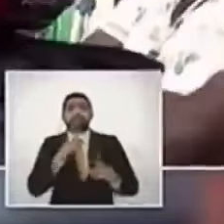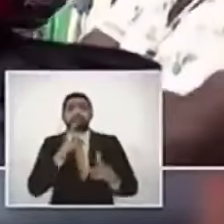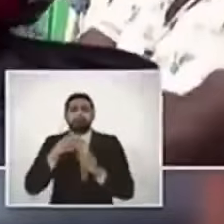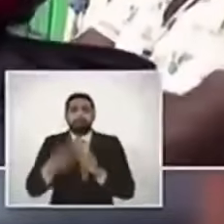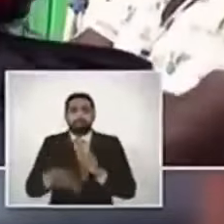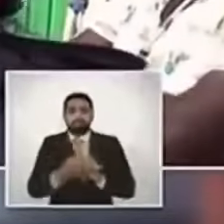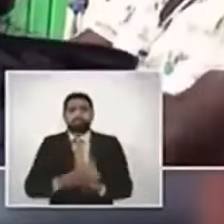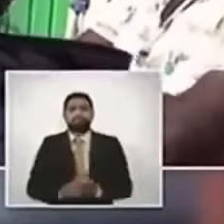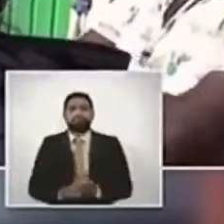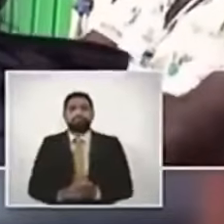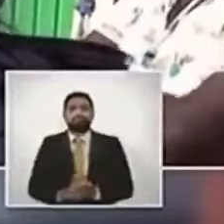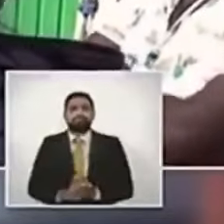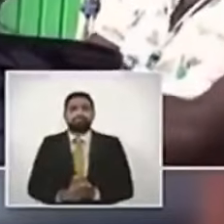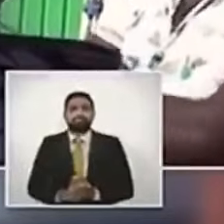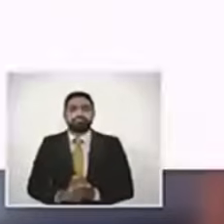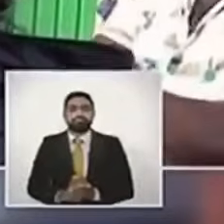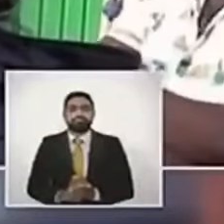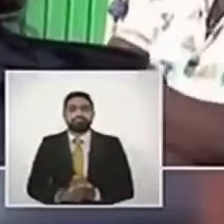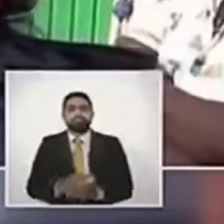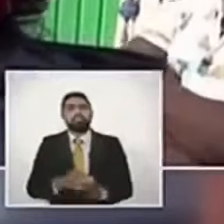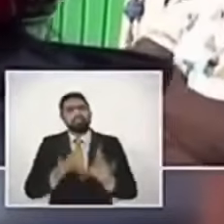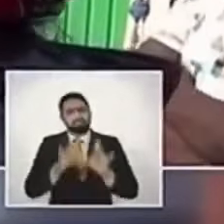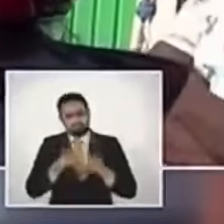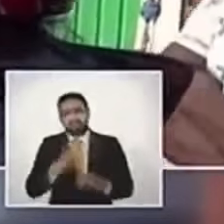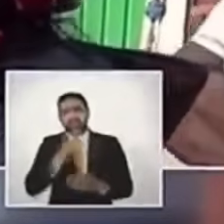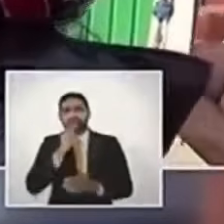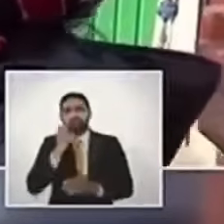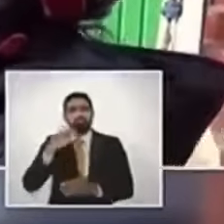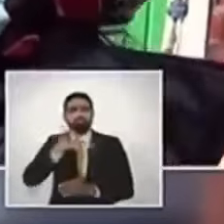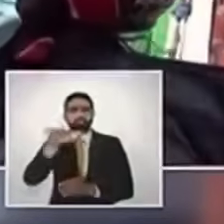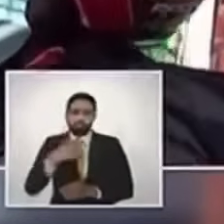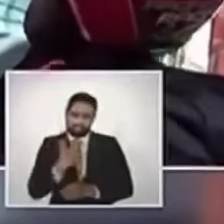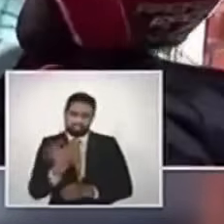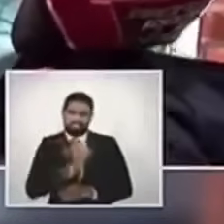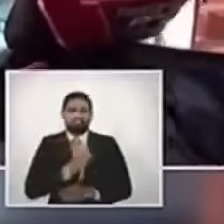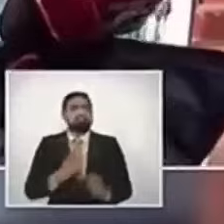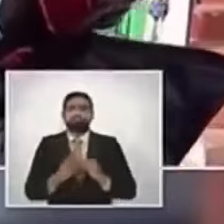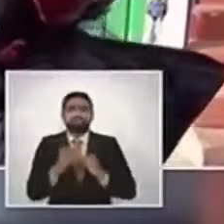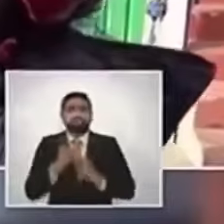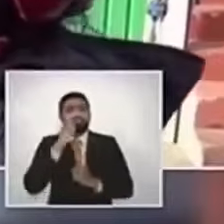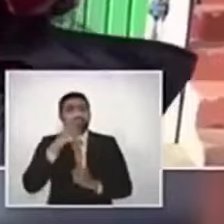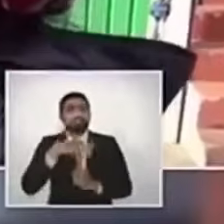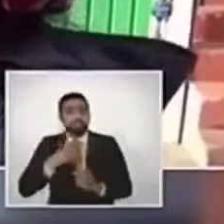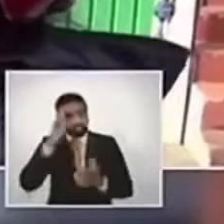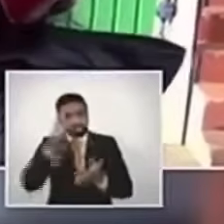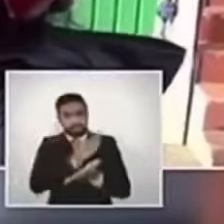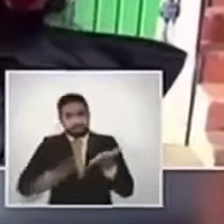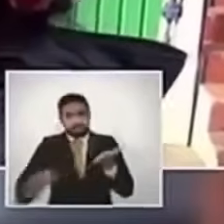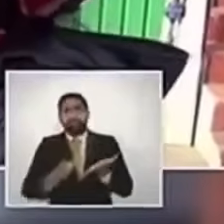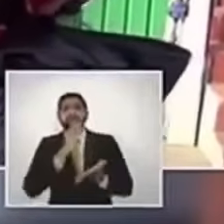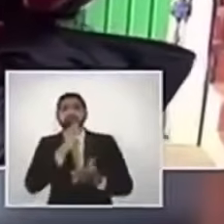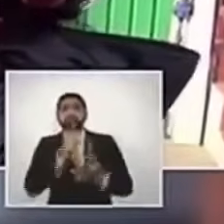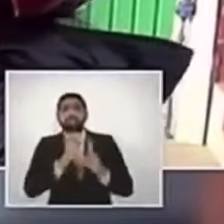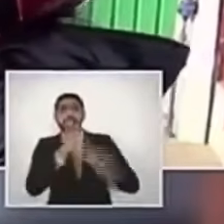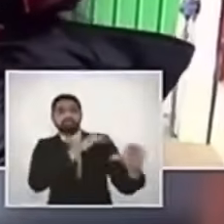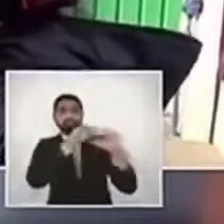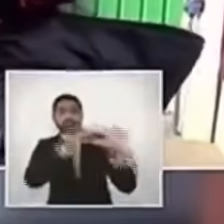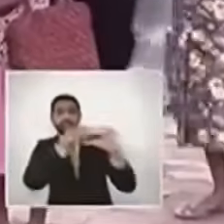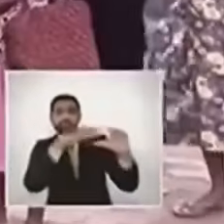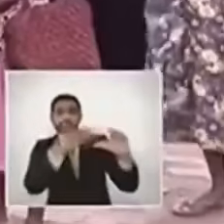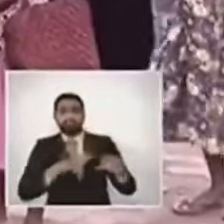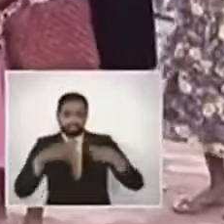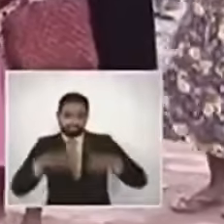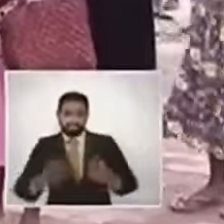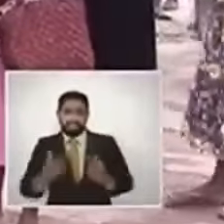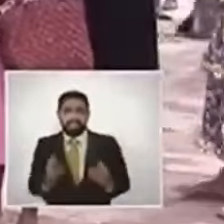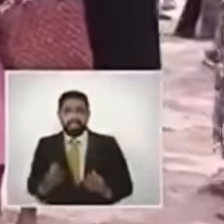This is what happens to the general public when those who do not have an iota of knowledge in politics become politicians.